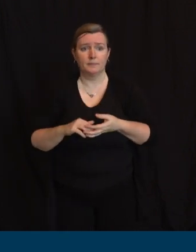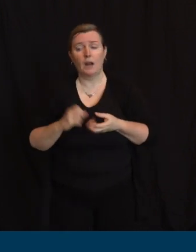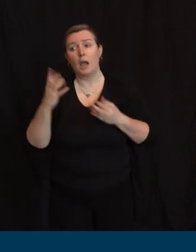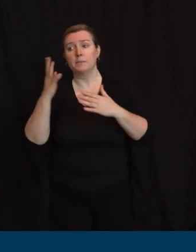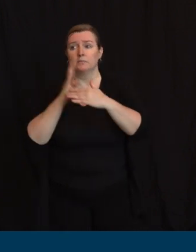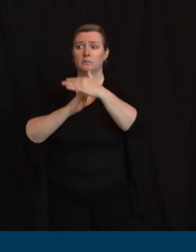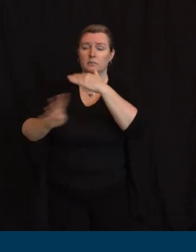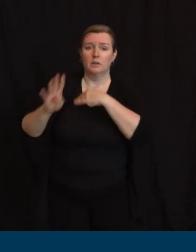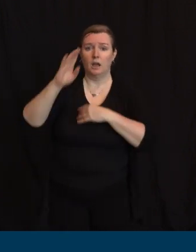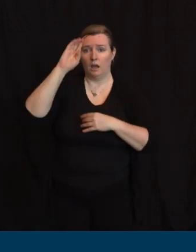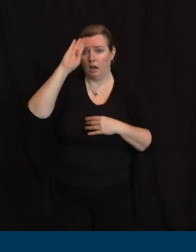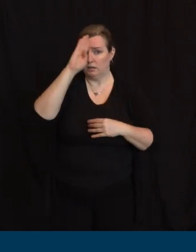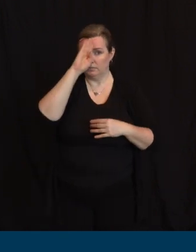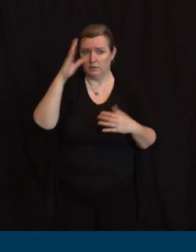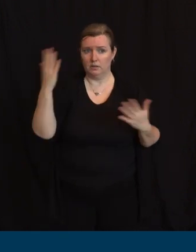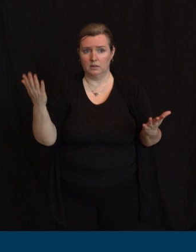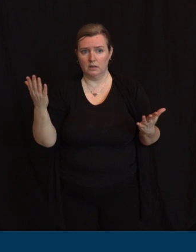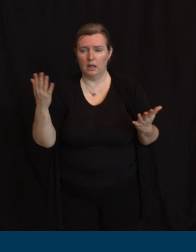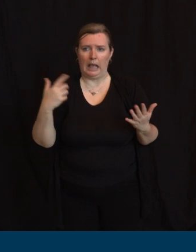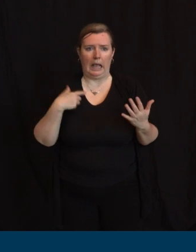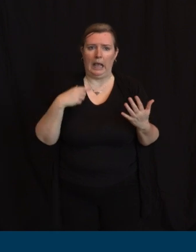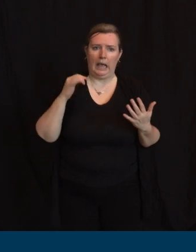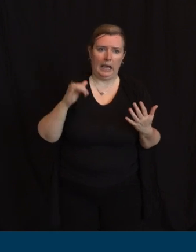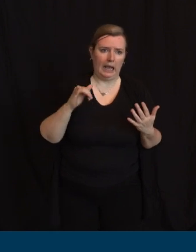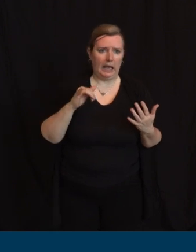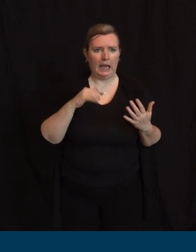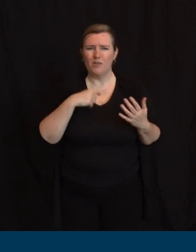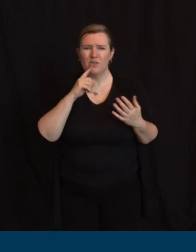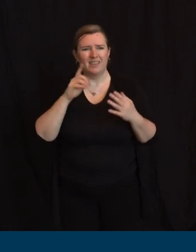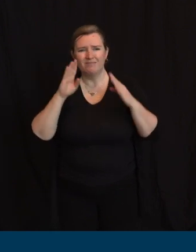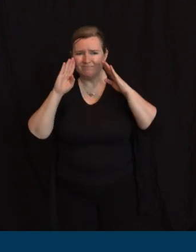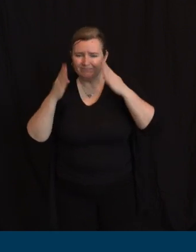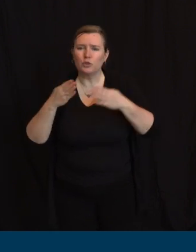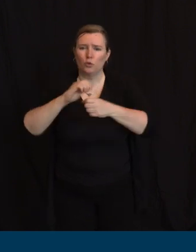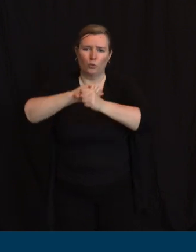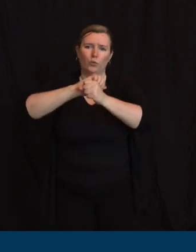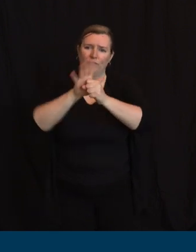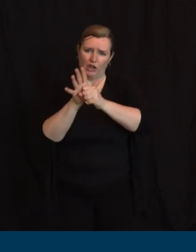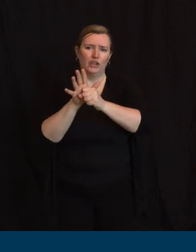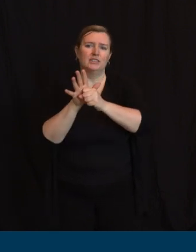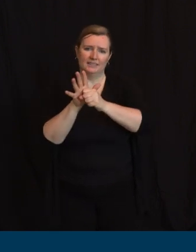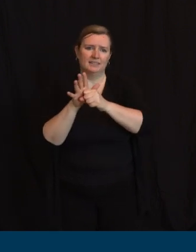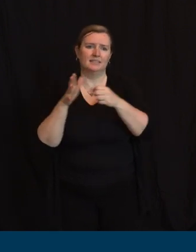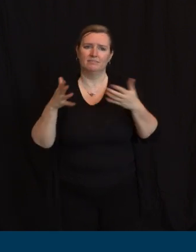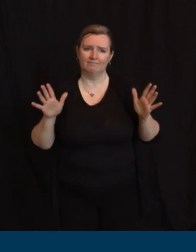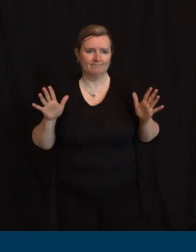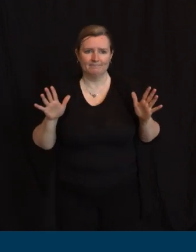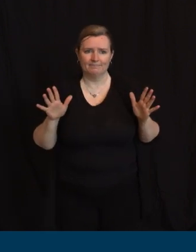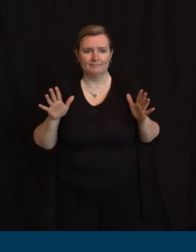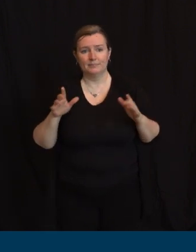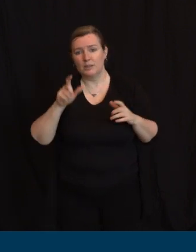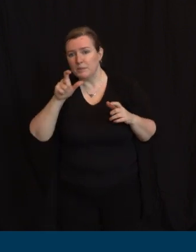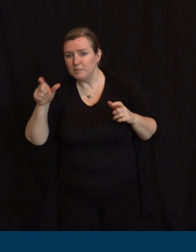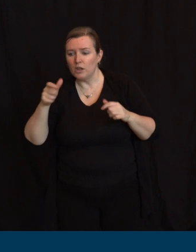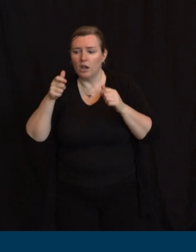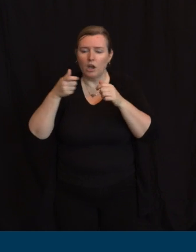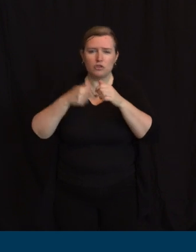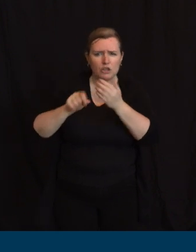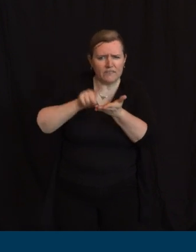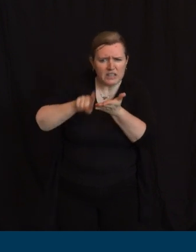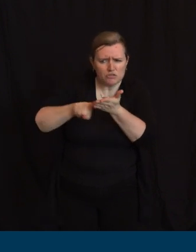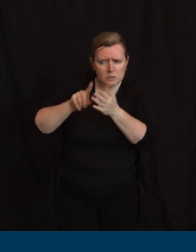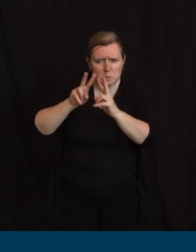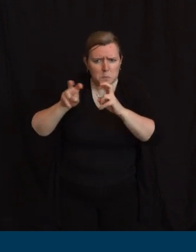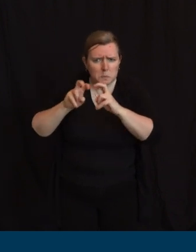with COVID-19 or persons under investigation. I have not collected in our dashboard the